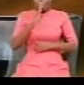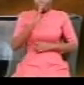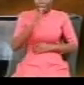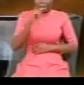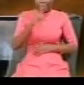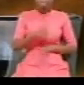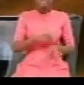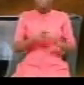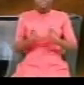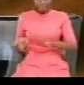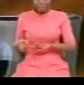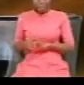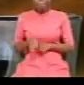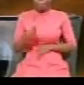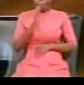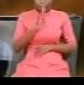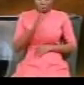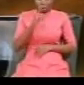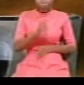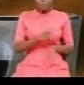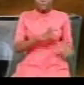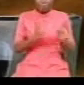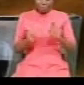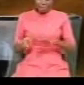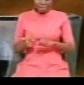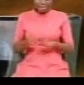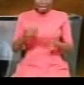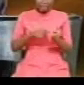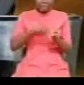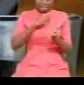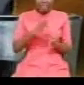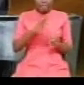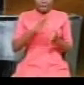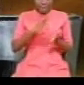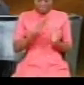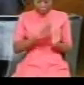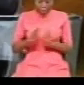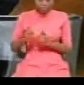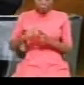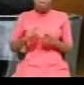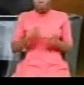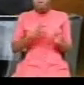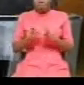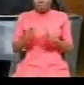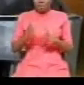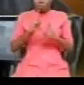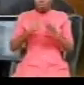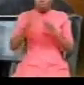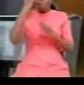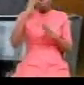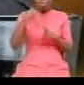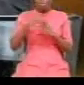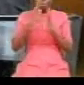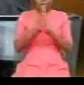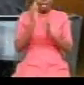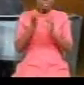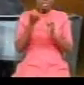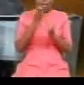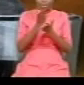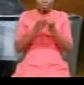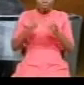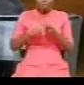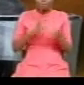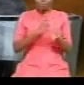ready. Be ye ready. This is getting ready. Talk to God in prayer. And if there's something to repent of, do it